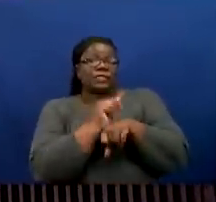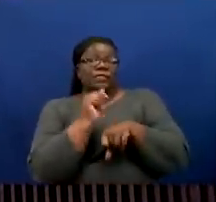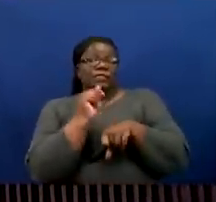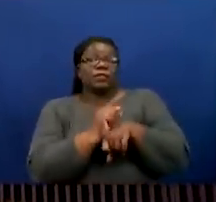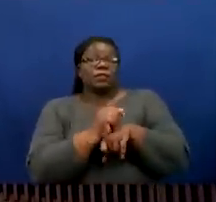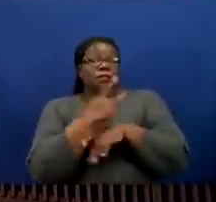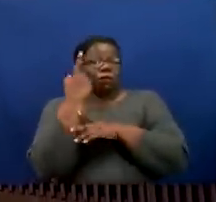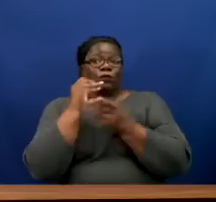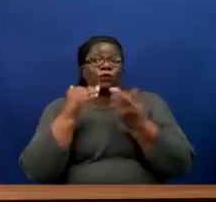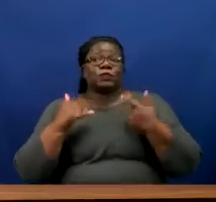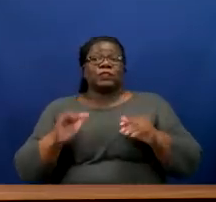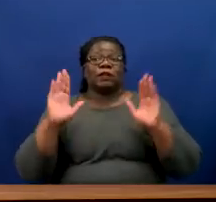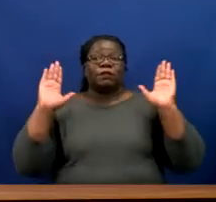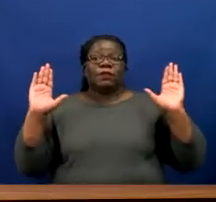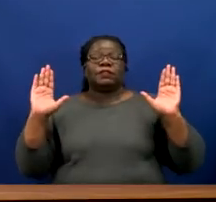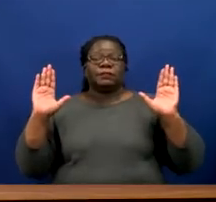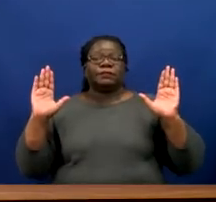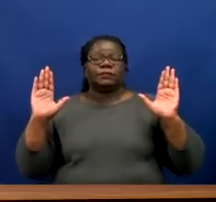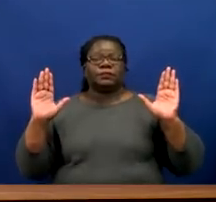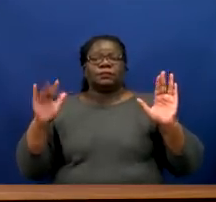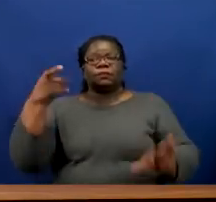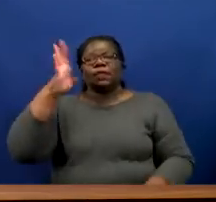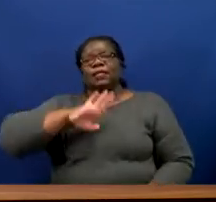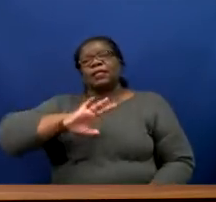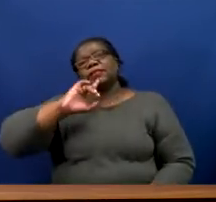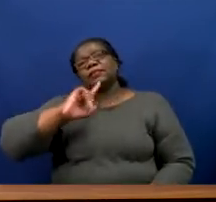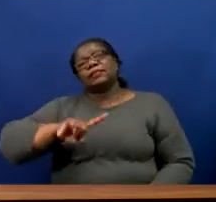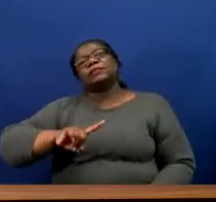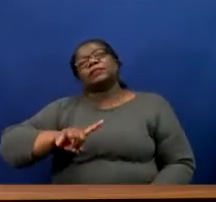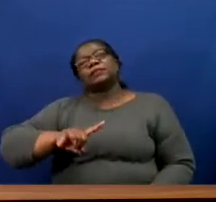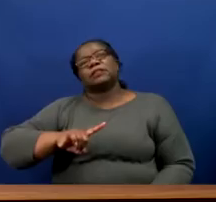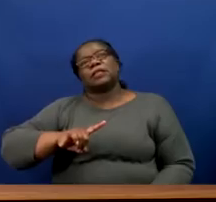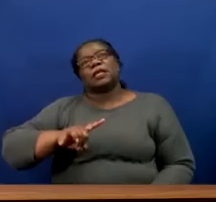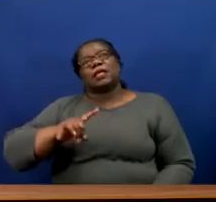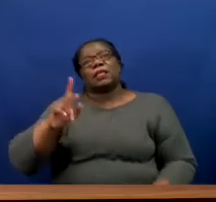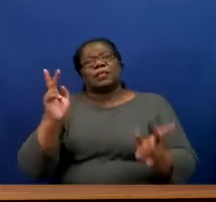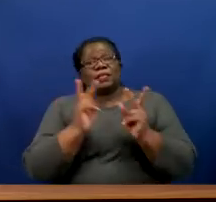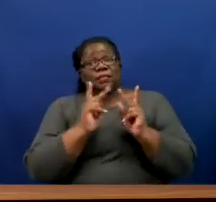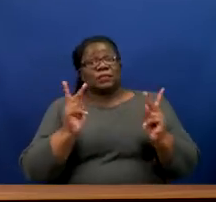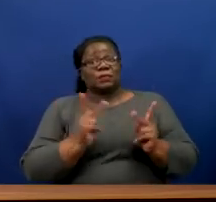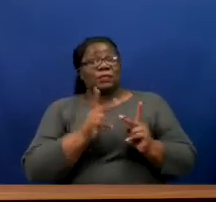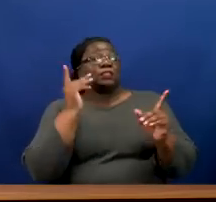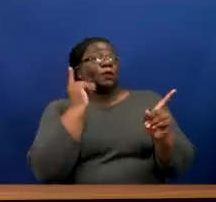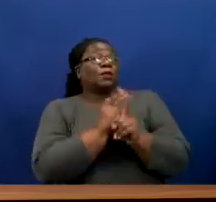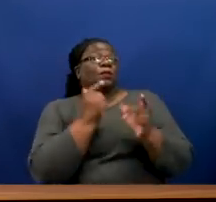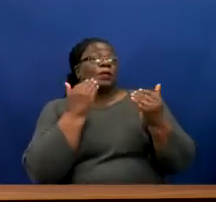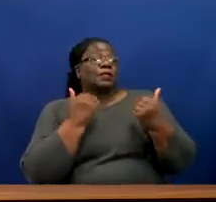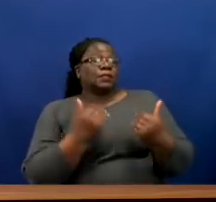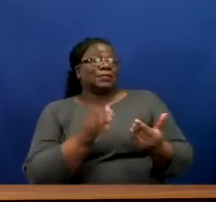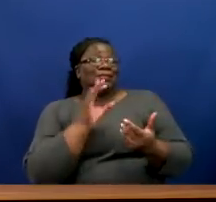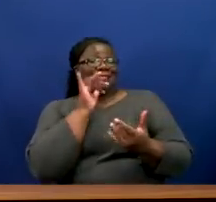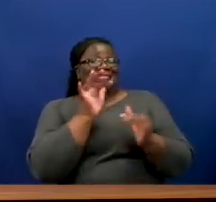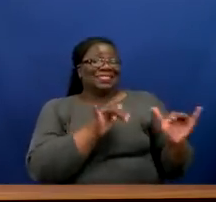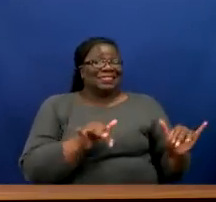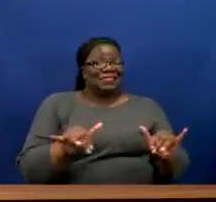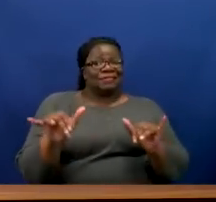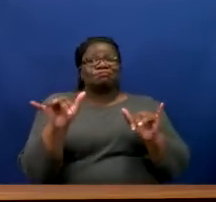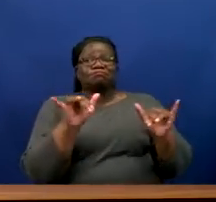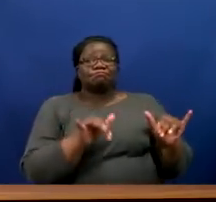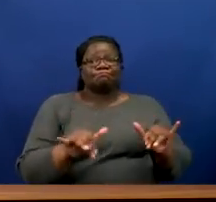for sacrifices. God says, this place you're hanging out in right now, this is no ordinary